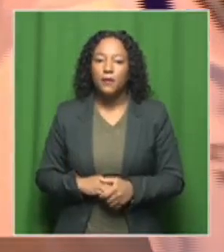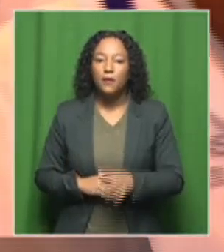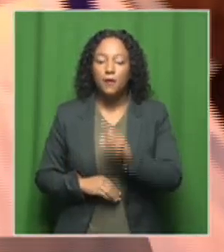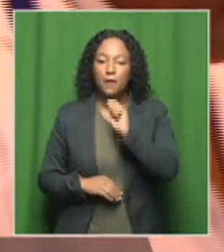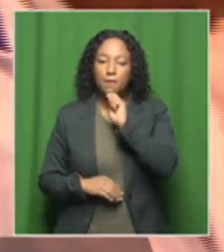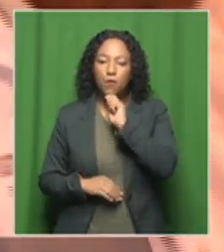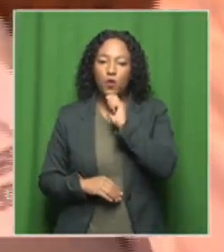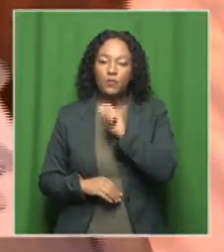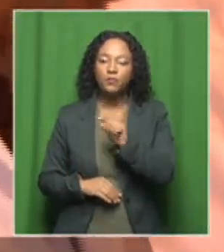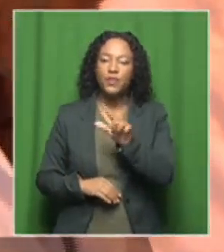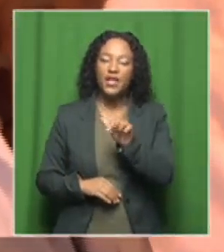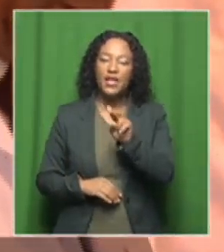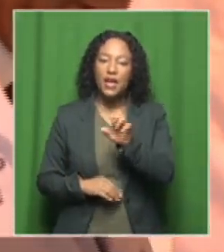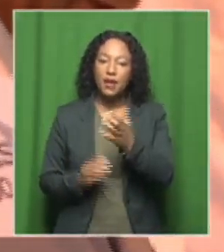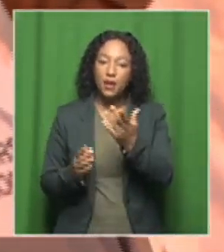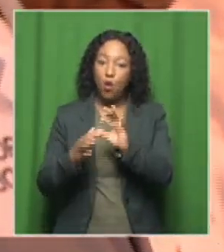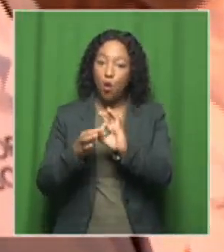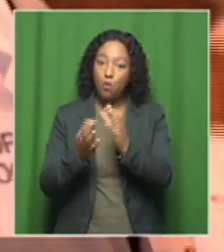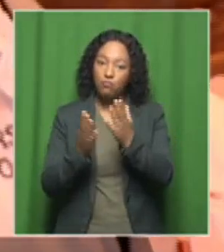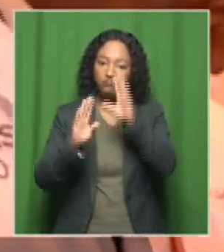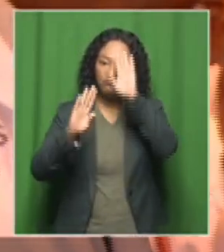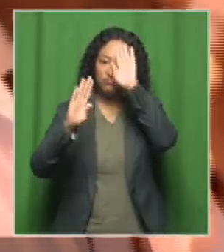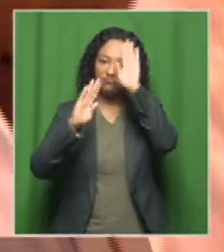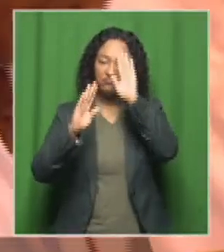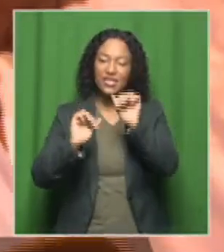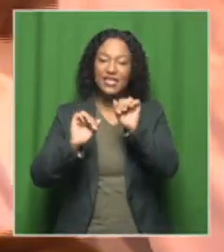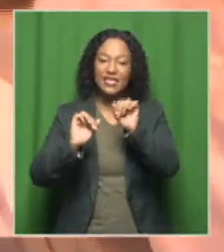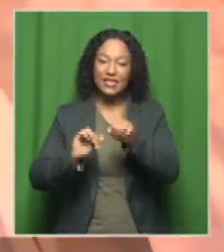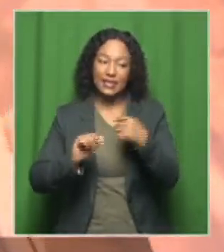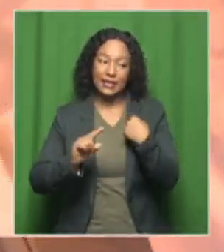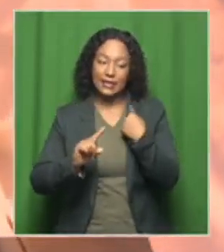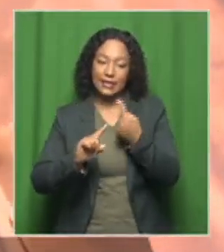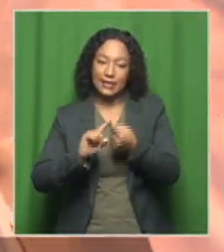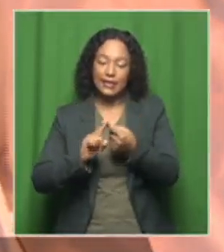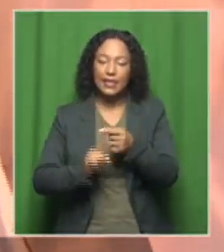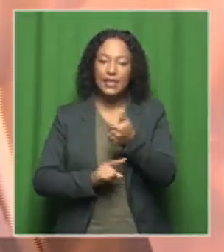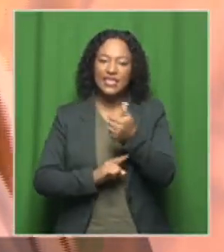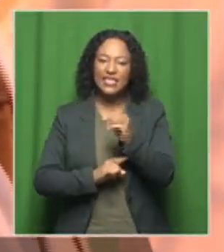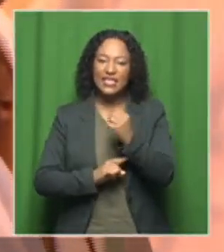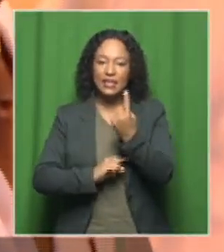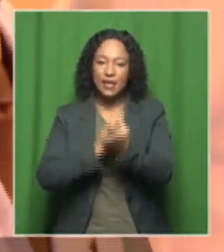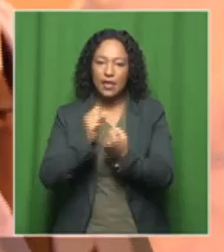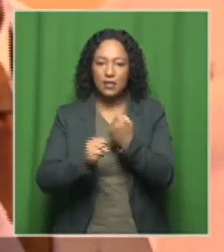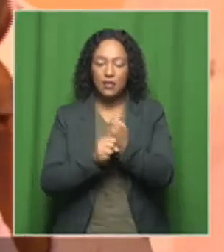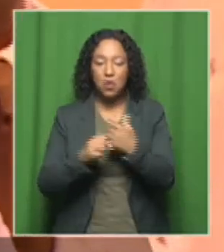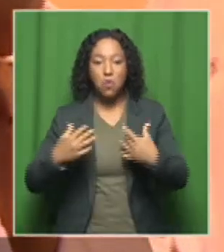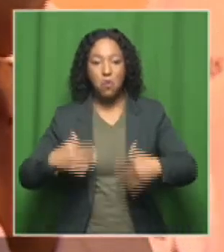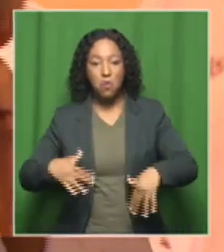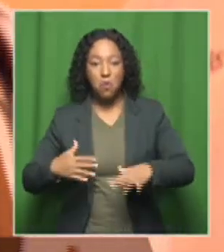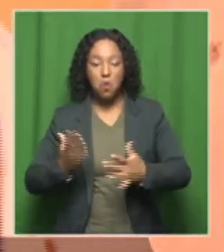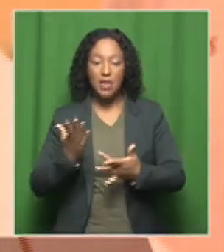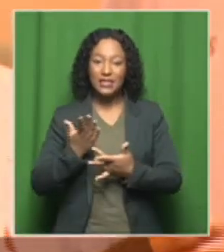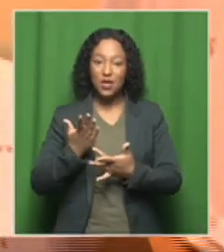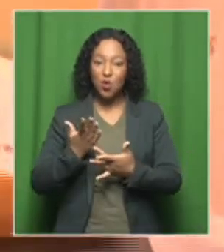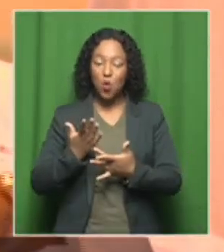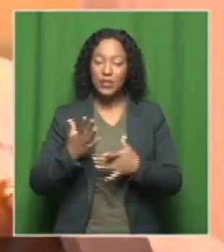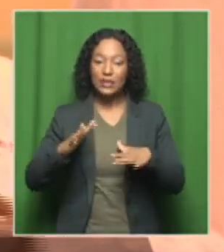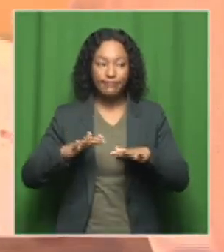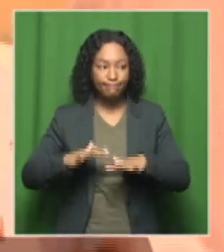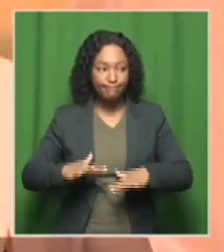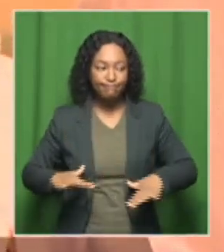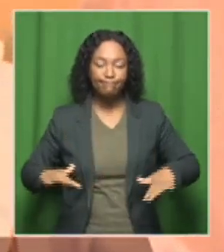at home. Indeed, it's been 60 years of this cutting-edge technology in terms of the nuclear space, and today you find us here